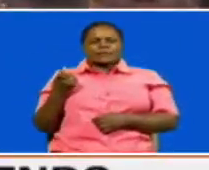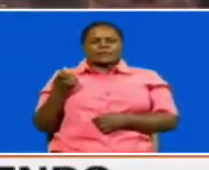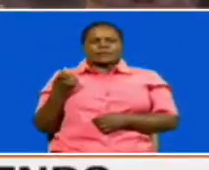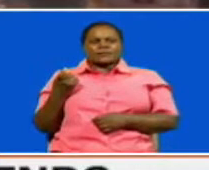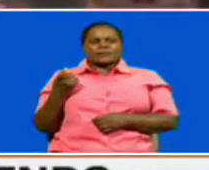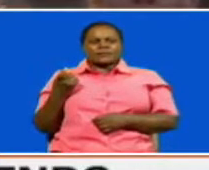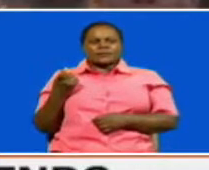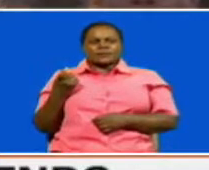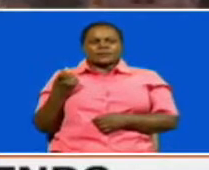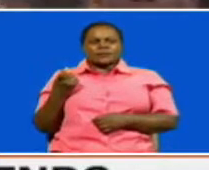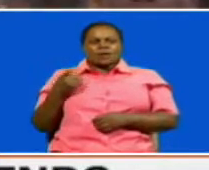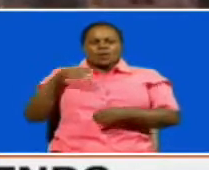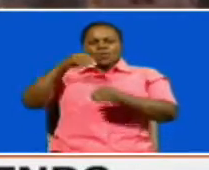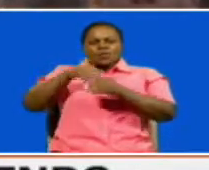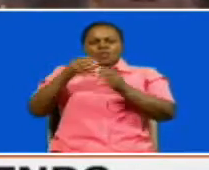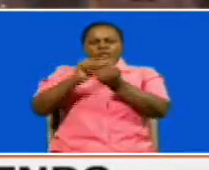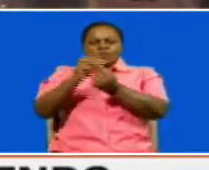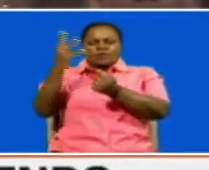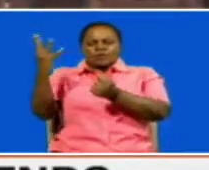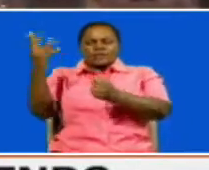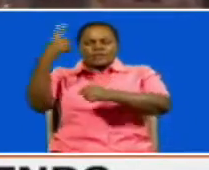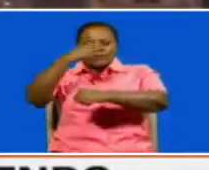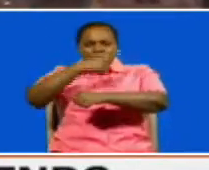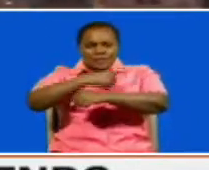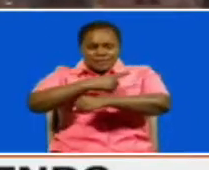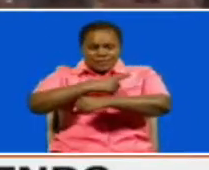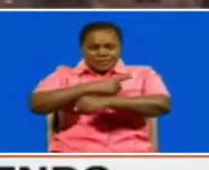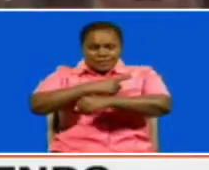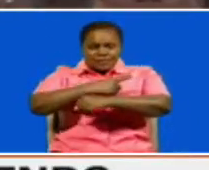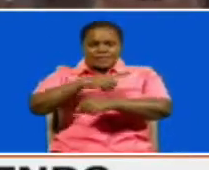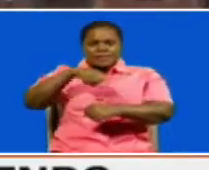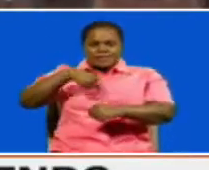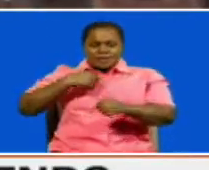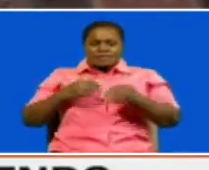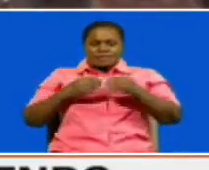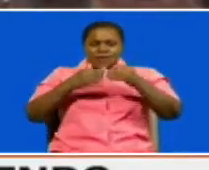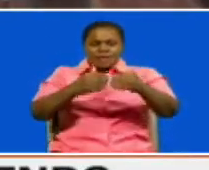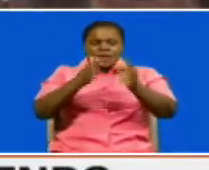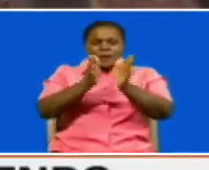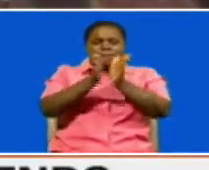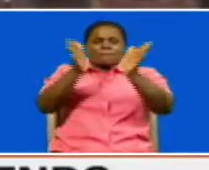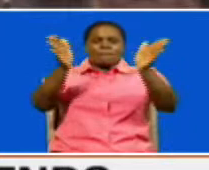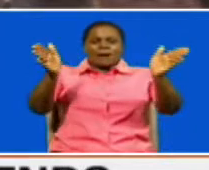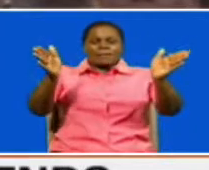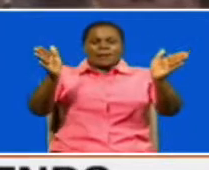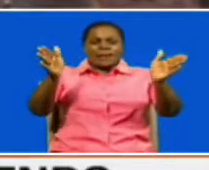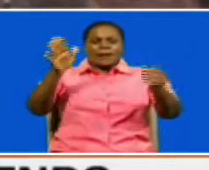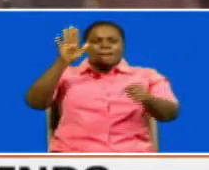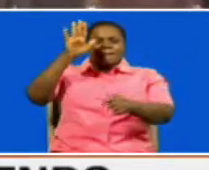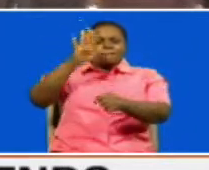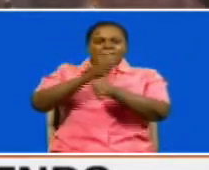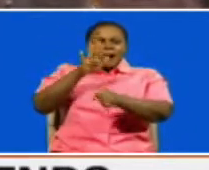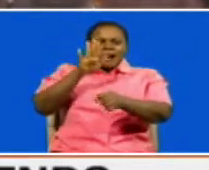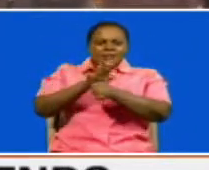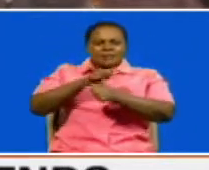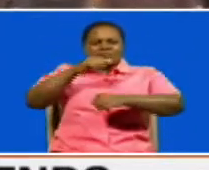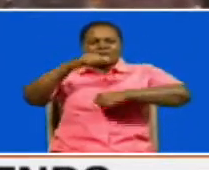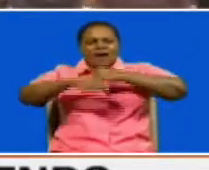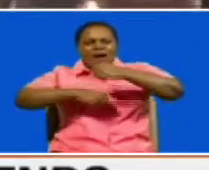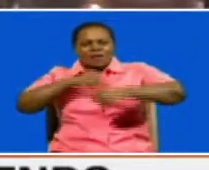heeded, within 14 days, we shall lead Kenyans to massive